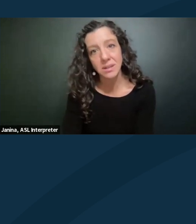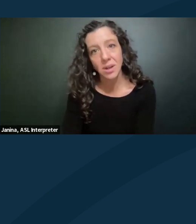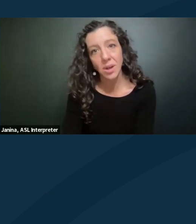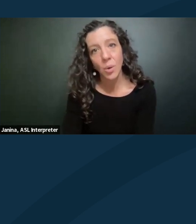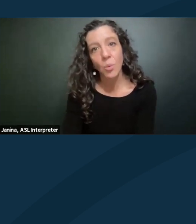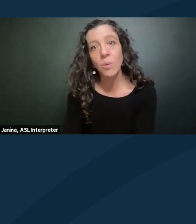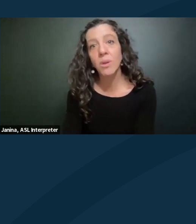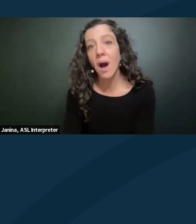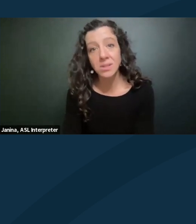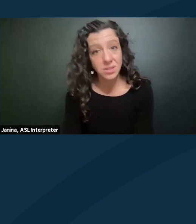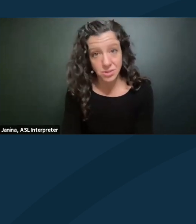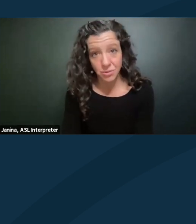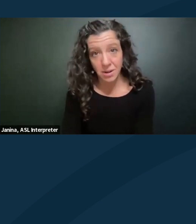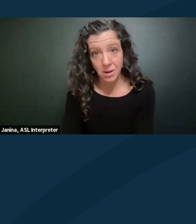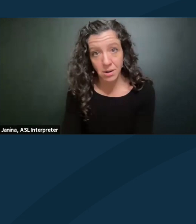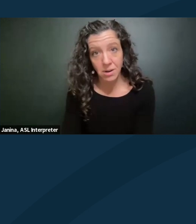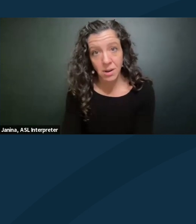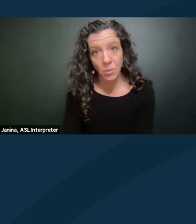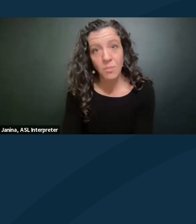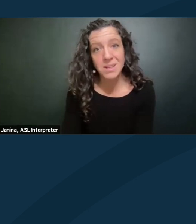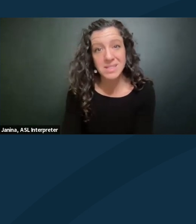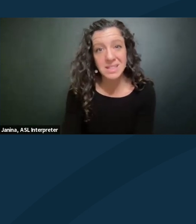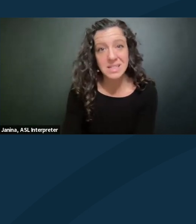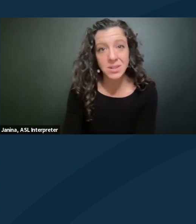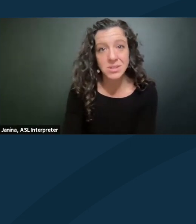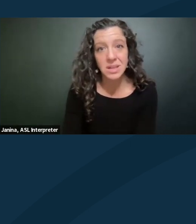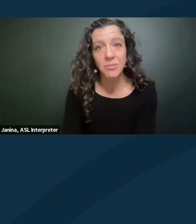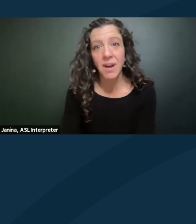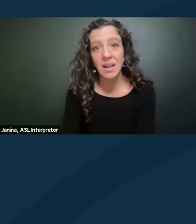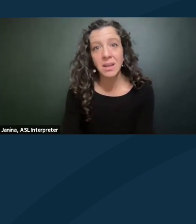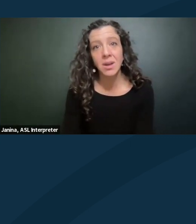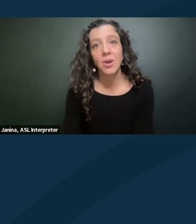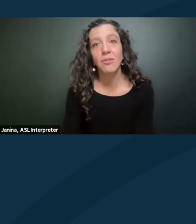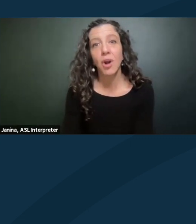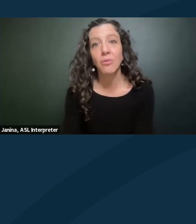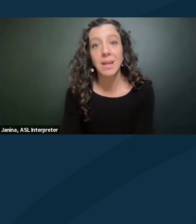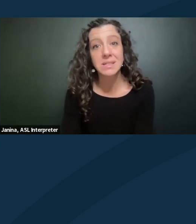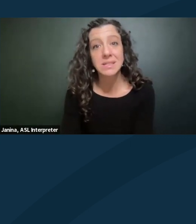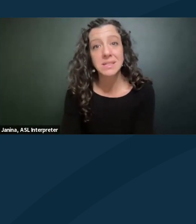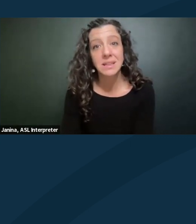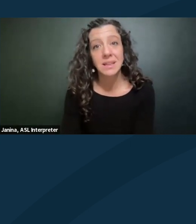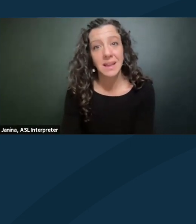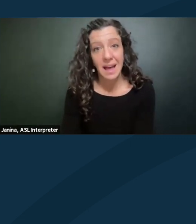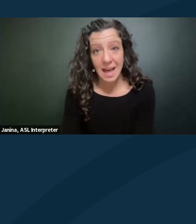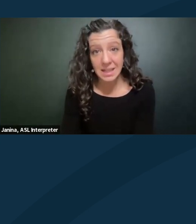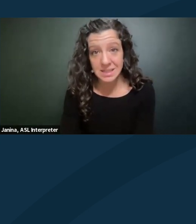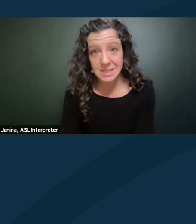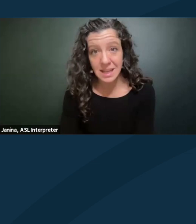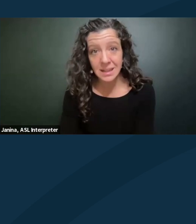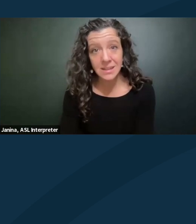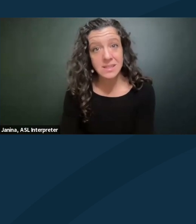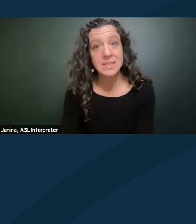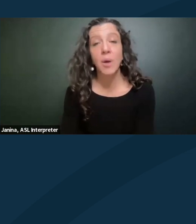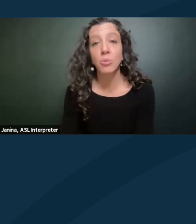retreat. We will not surrender. We must continue to keep fighting for our rights. As